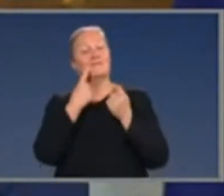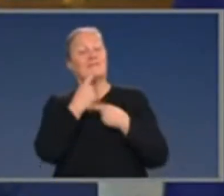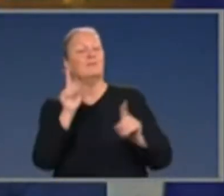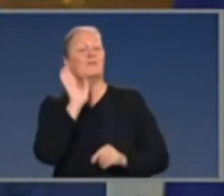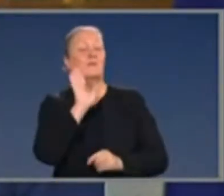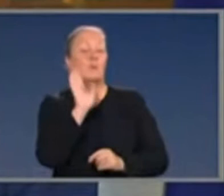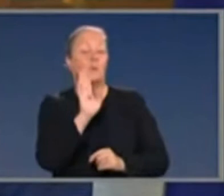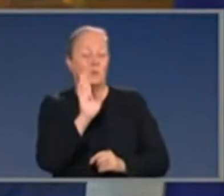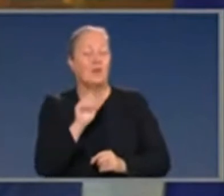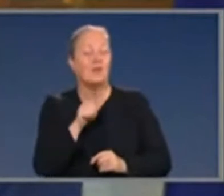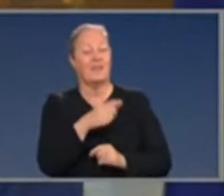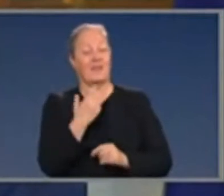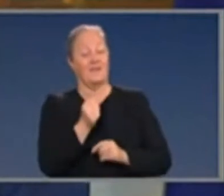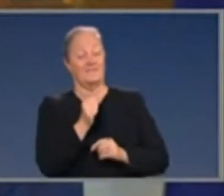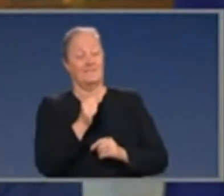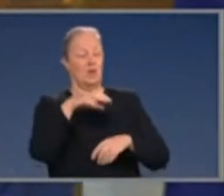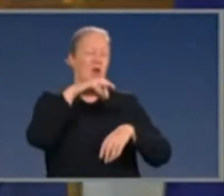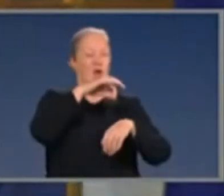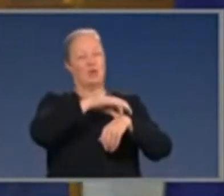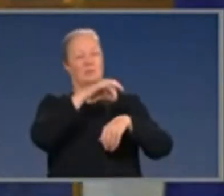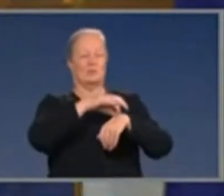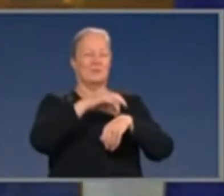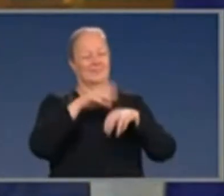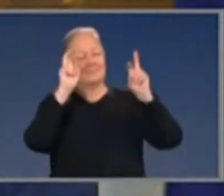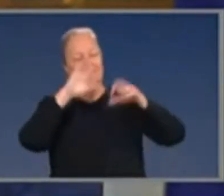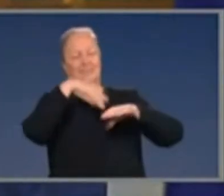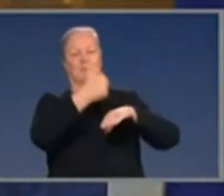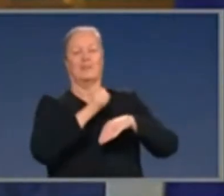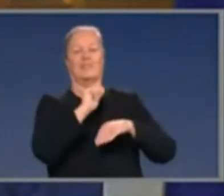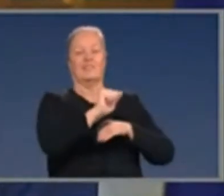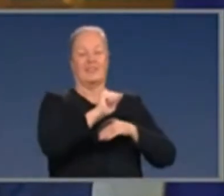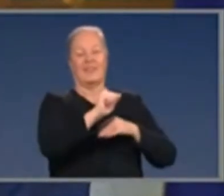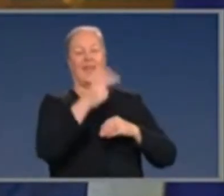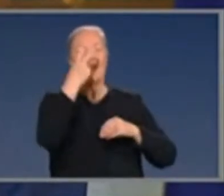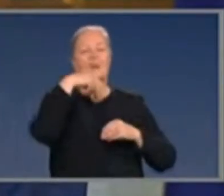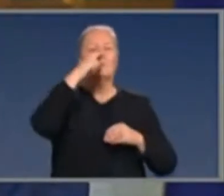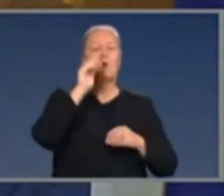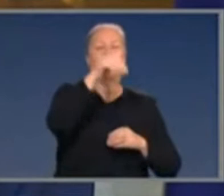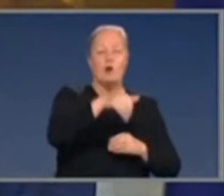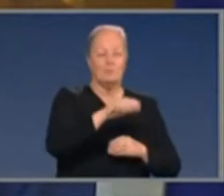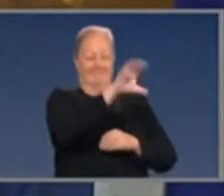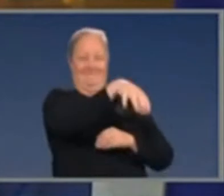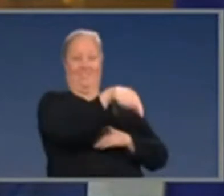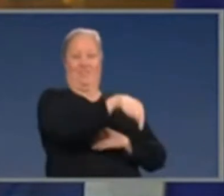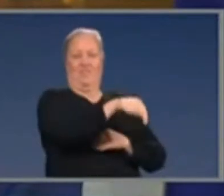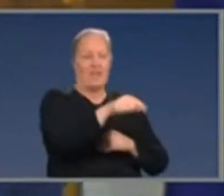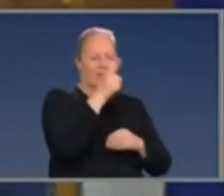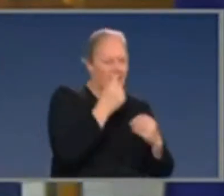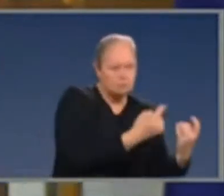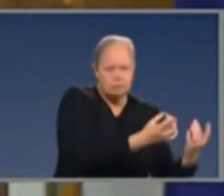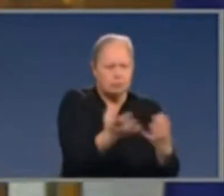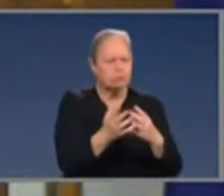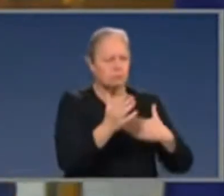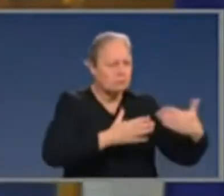up a hospital in the home type environment in the residential aged care facilities. Many of those facilities